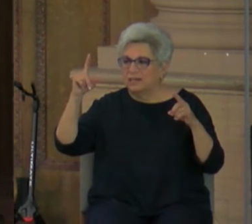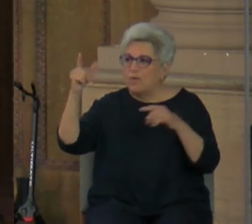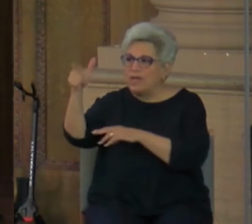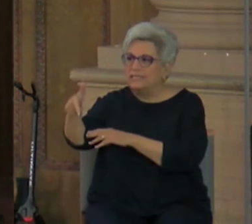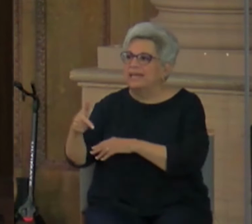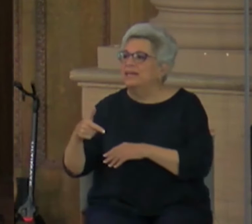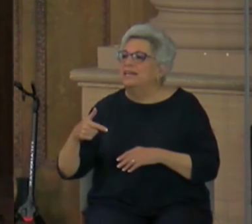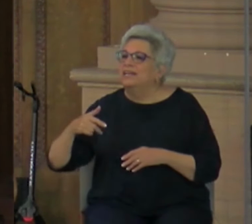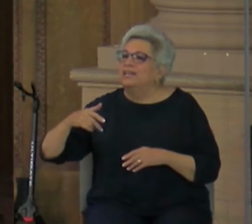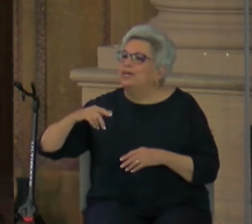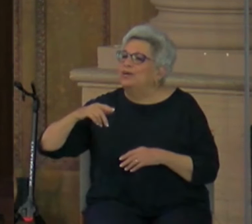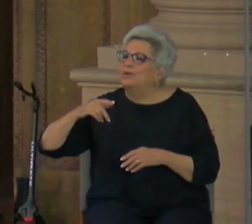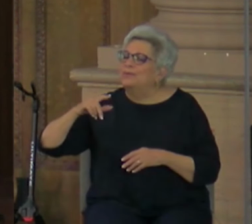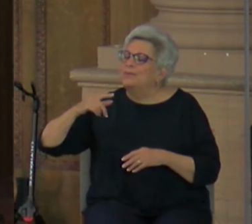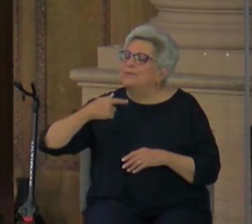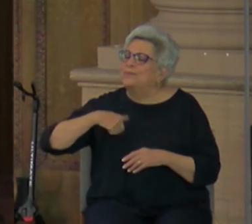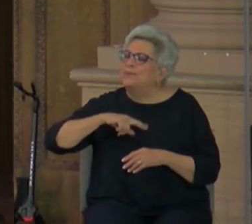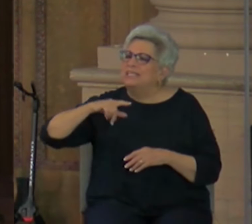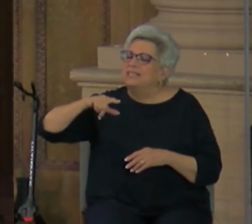to that part of the story yet.